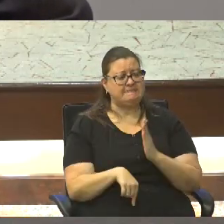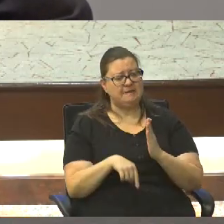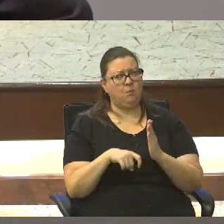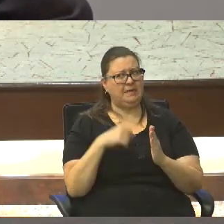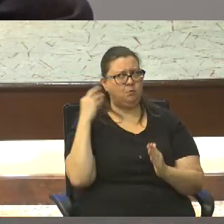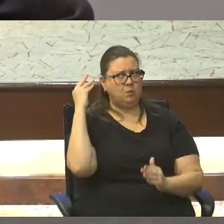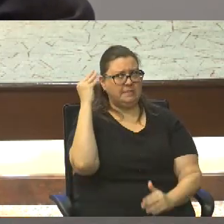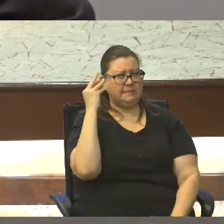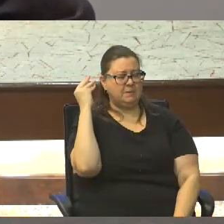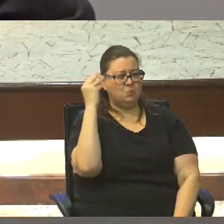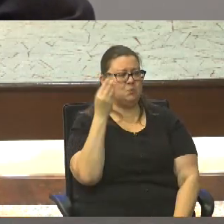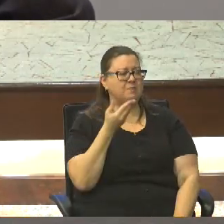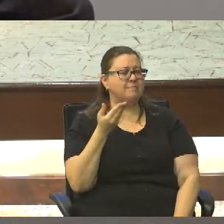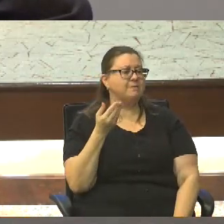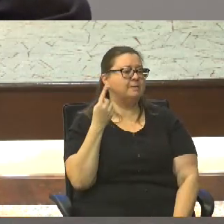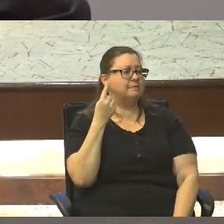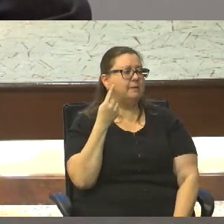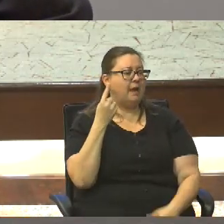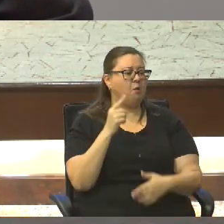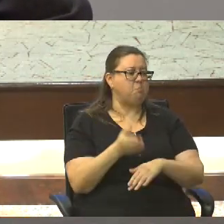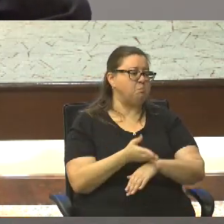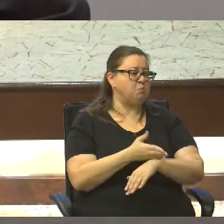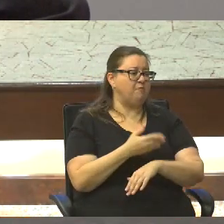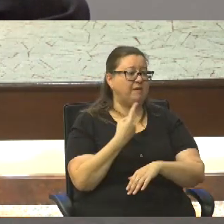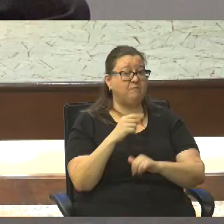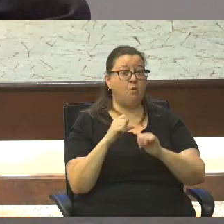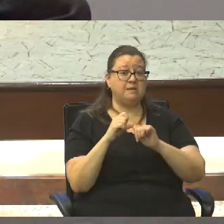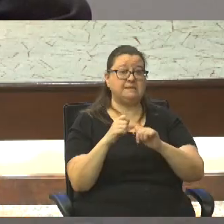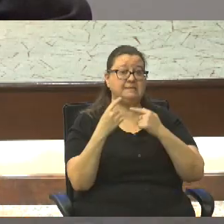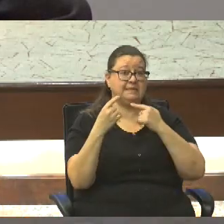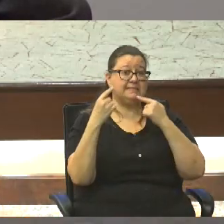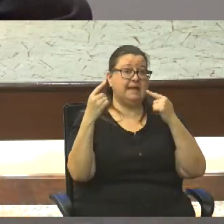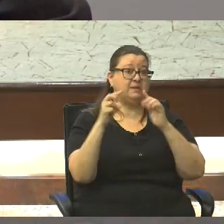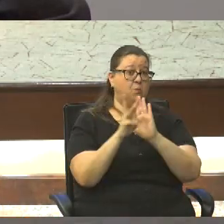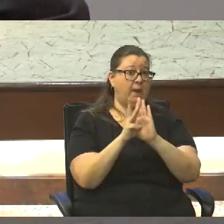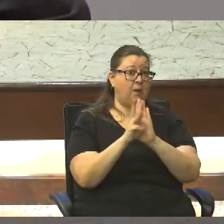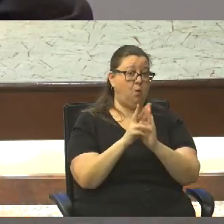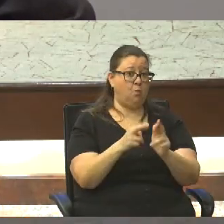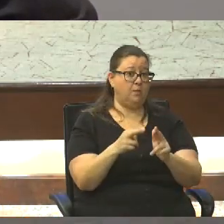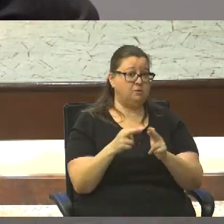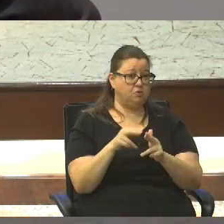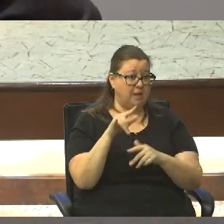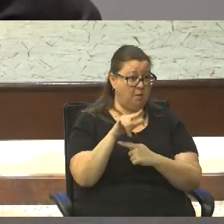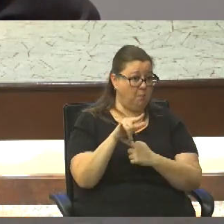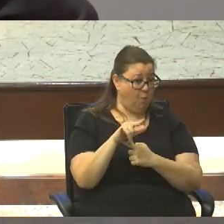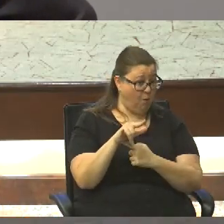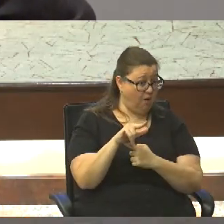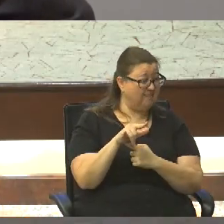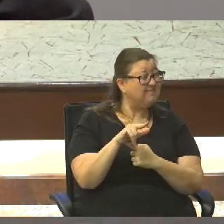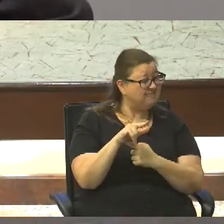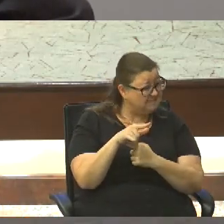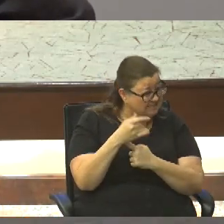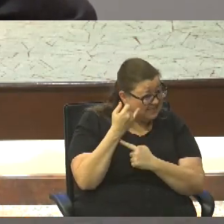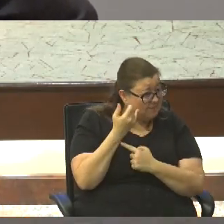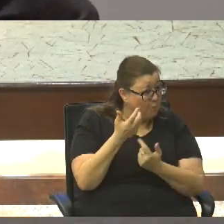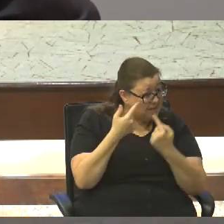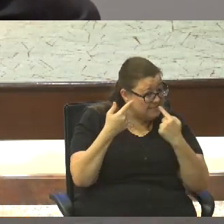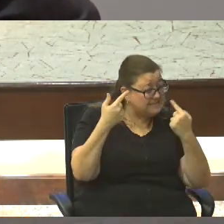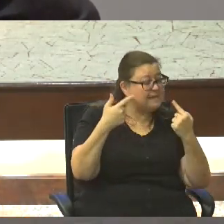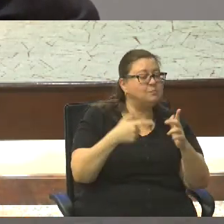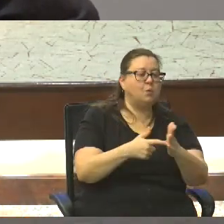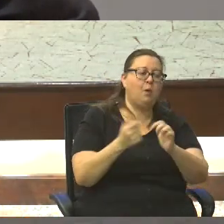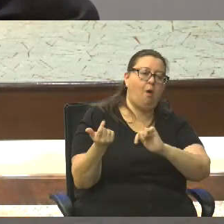the airport. And the long-term success at Waco Regional Airport is really going to take all of us. It's going to take